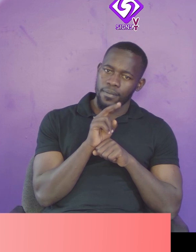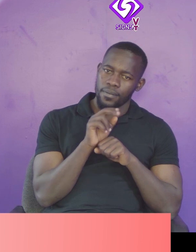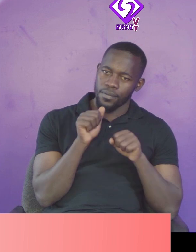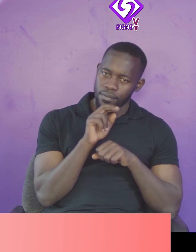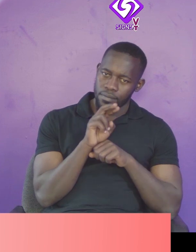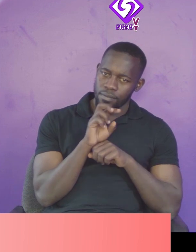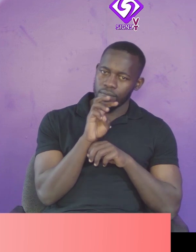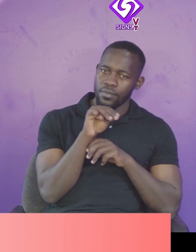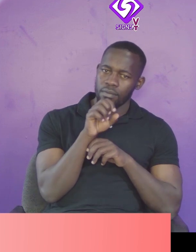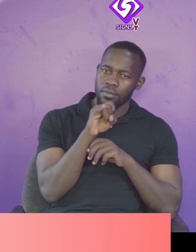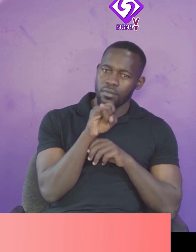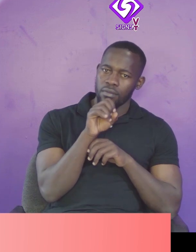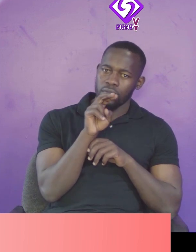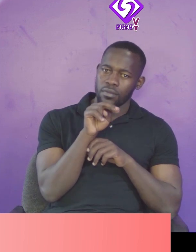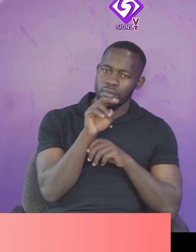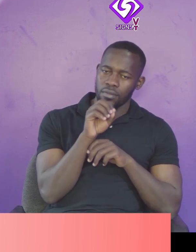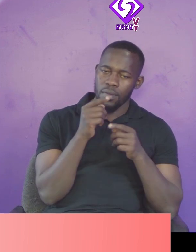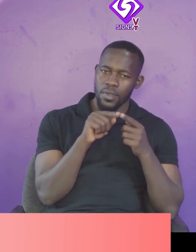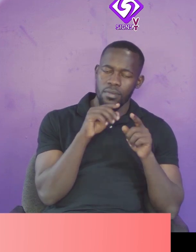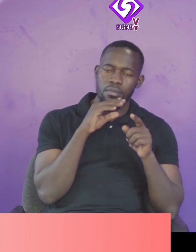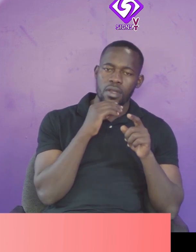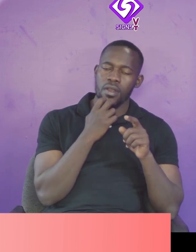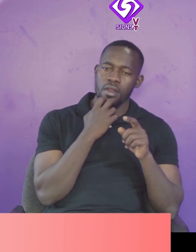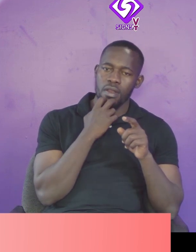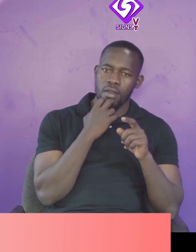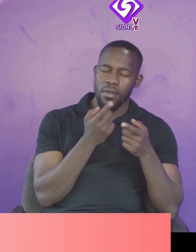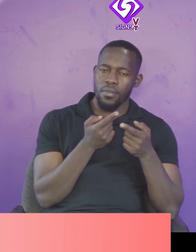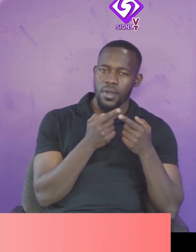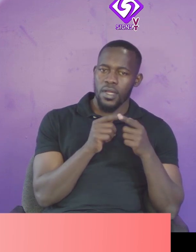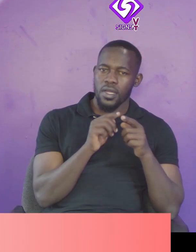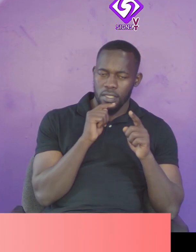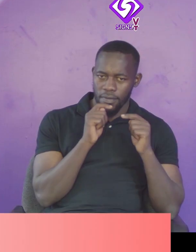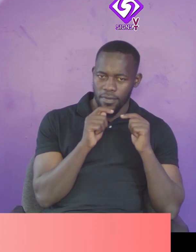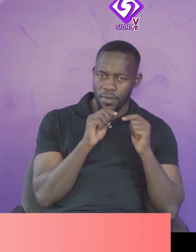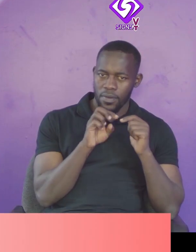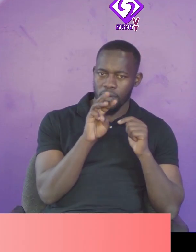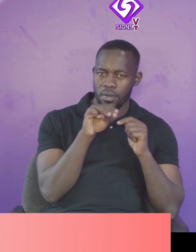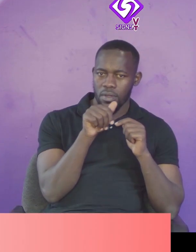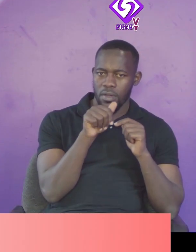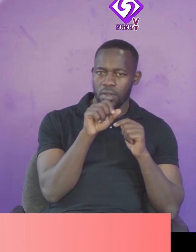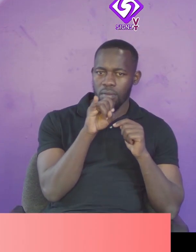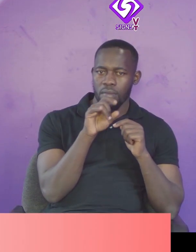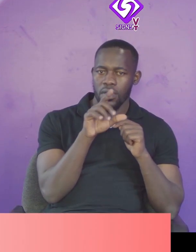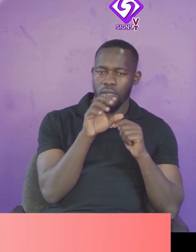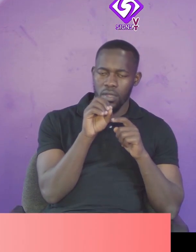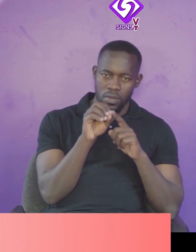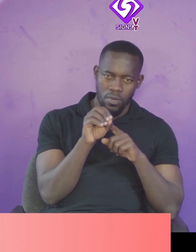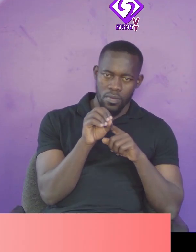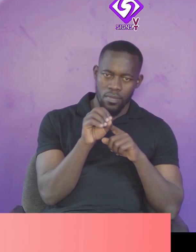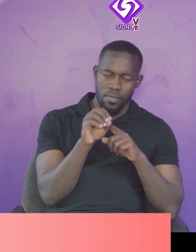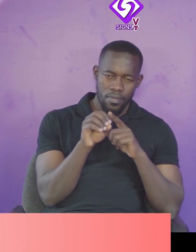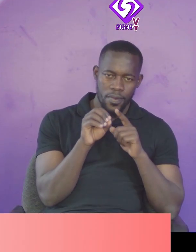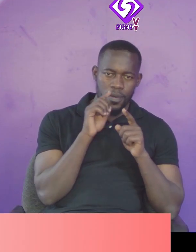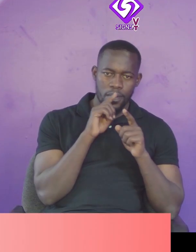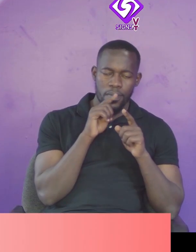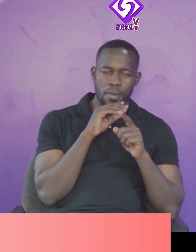Maino in games. And he's laughing. And on a podcast, surely. You know, Maino even himself, he has handed a request so